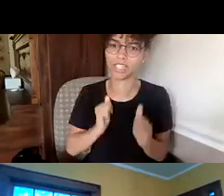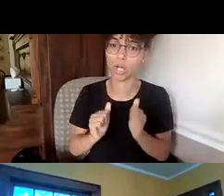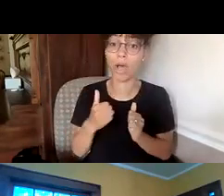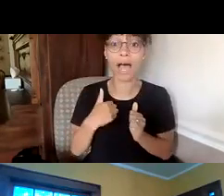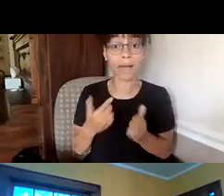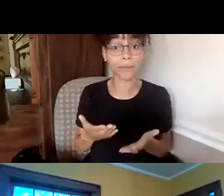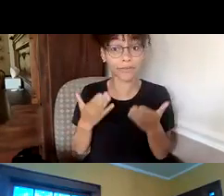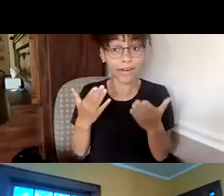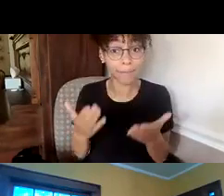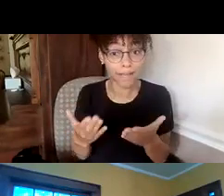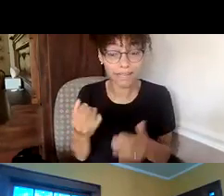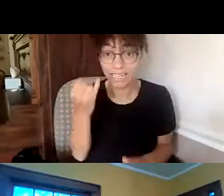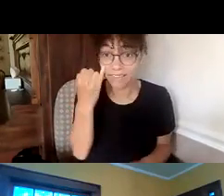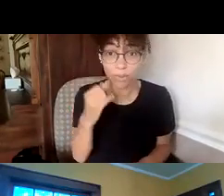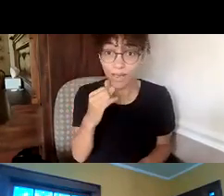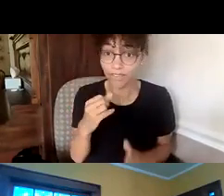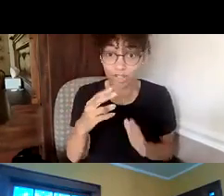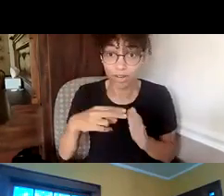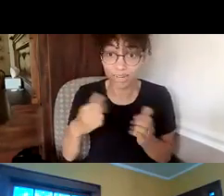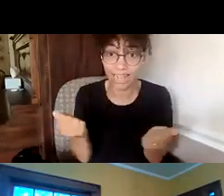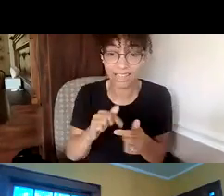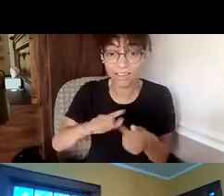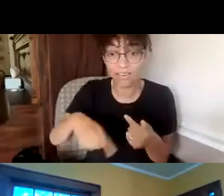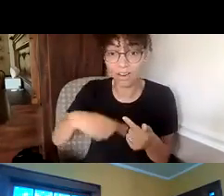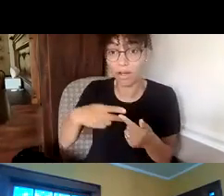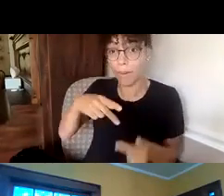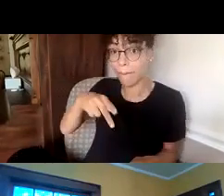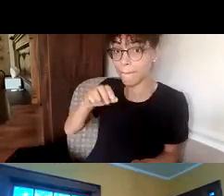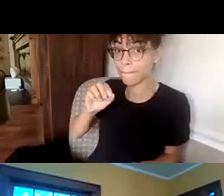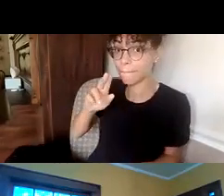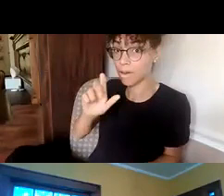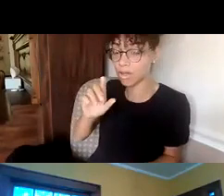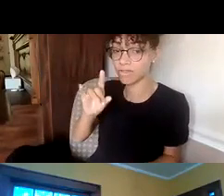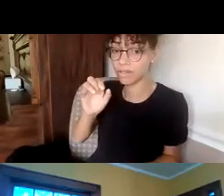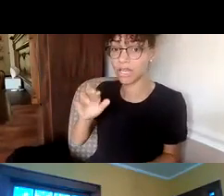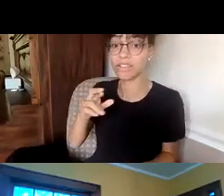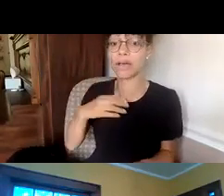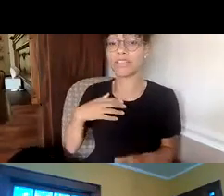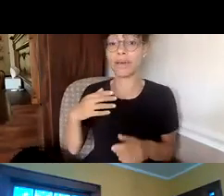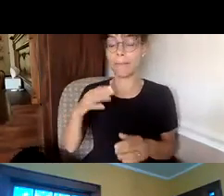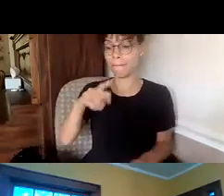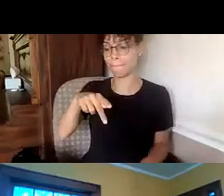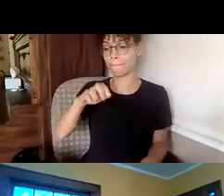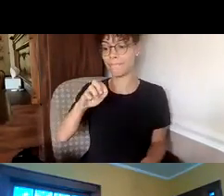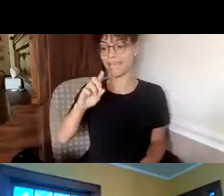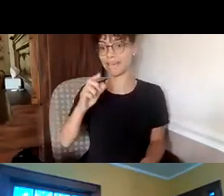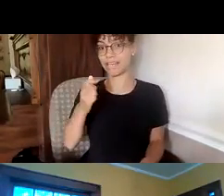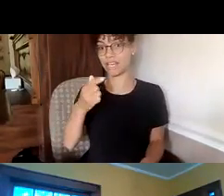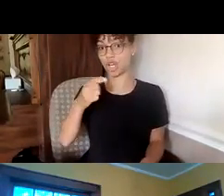recommend, if you haven't read anything by Paulo Freire, I would definitely recommend Pedagogy of the Oppressed. He does